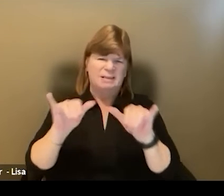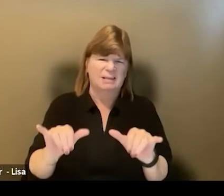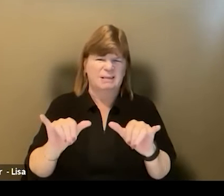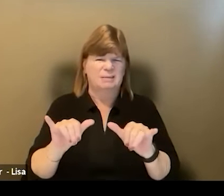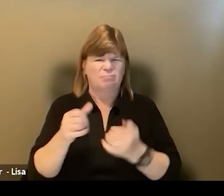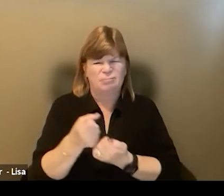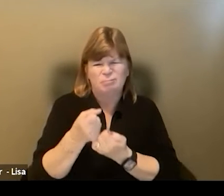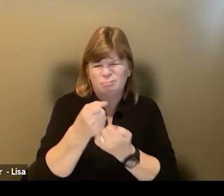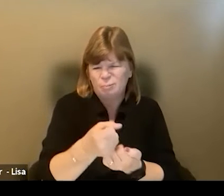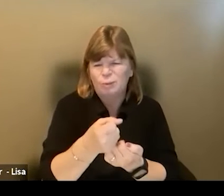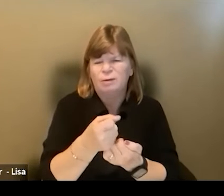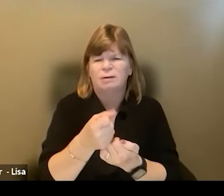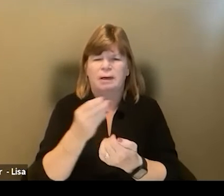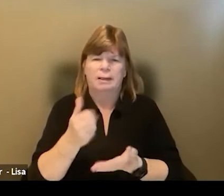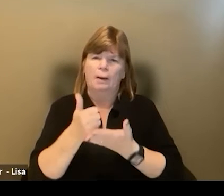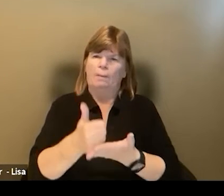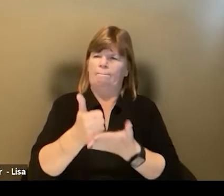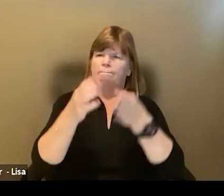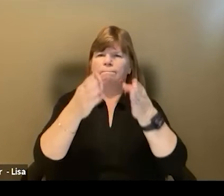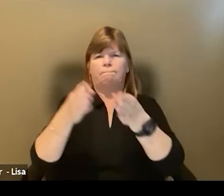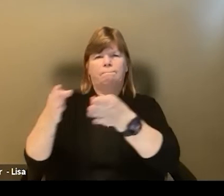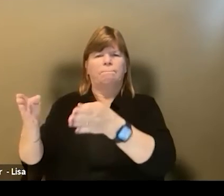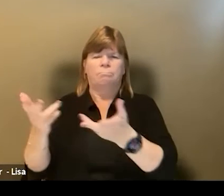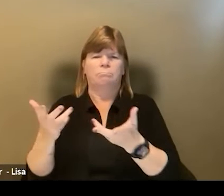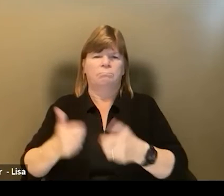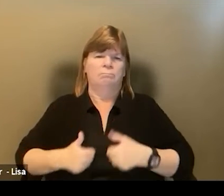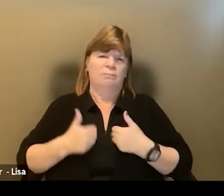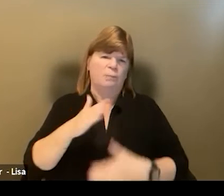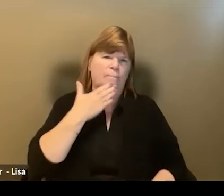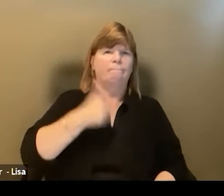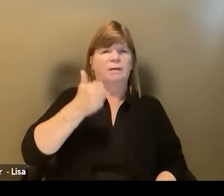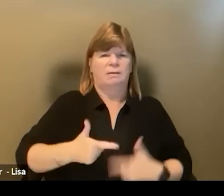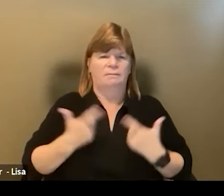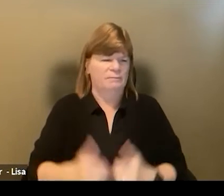is supported in helping individuals live their best life.